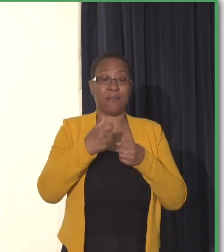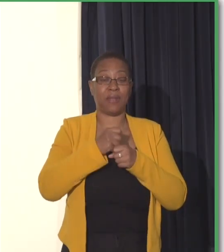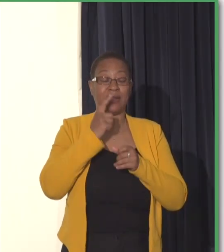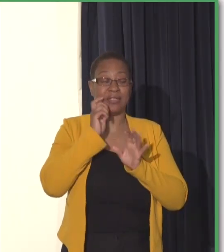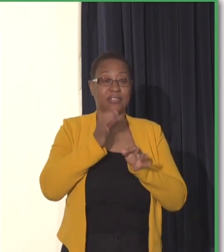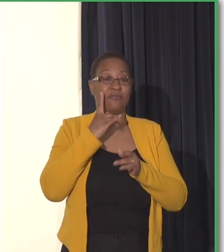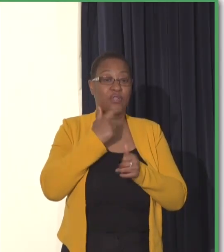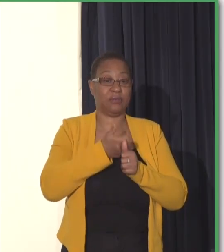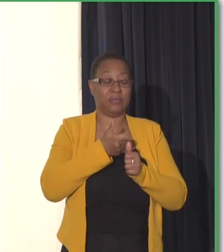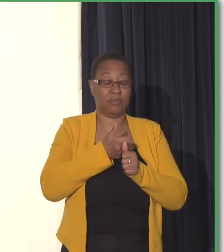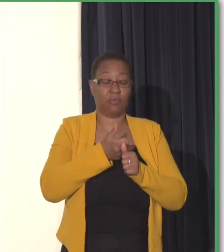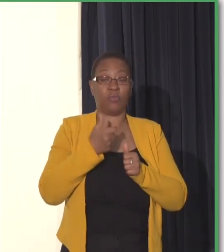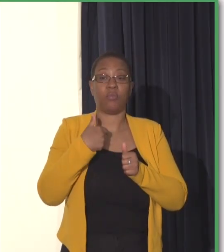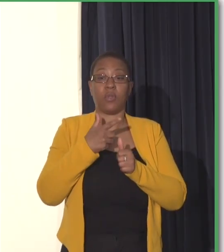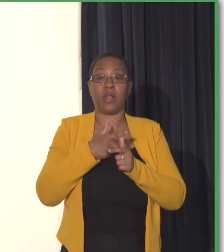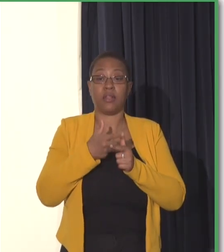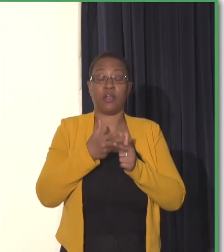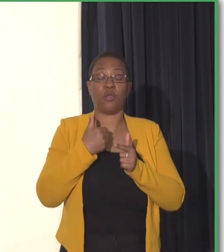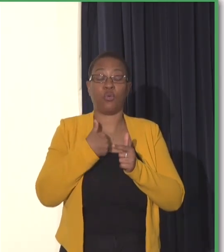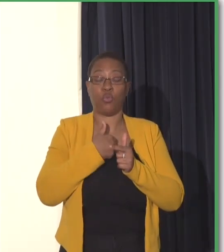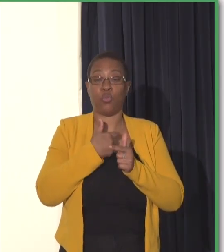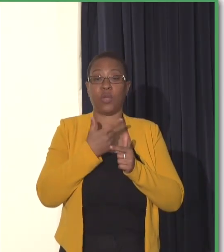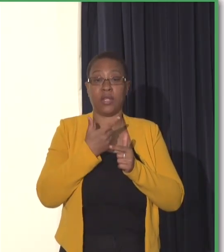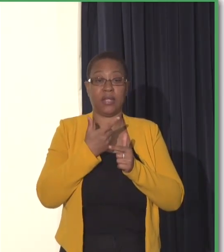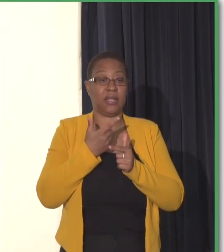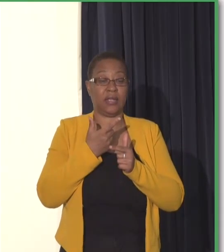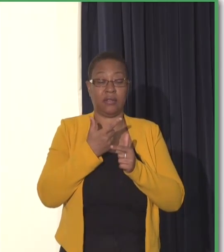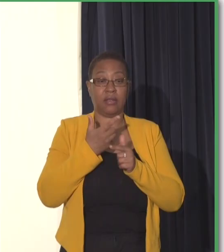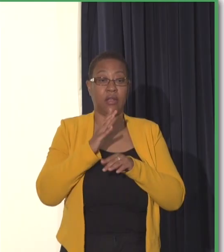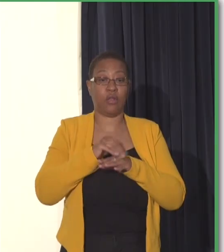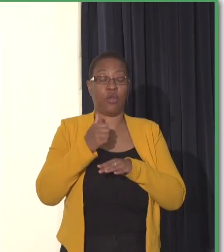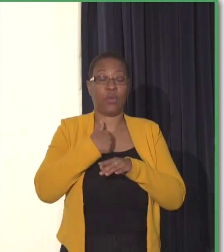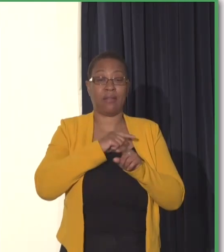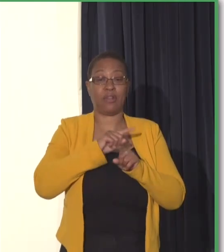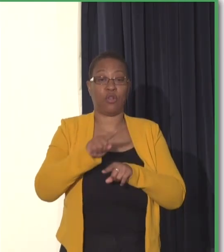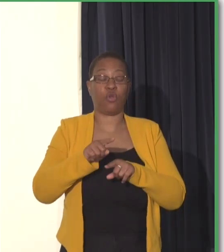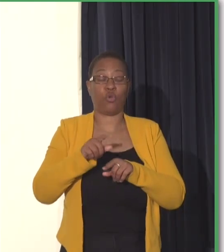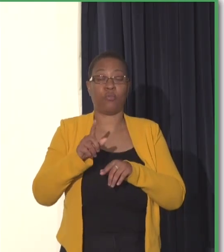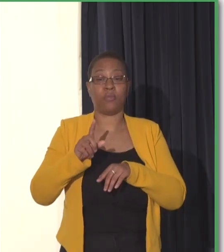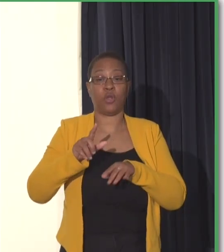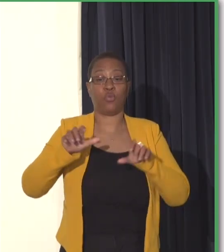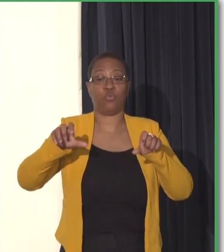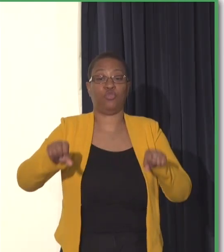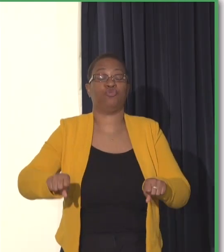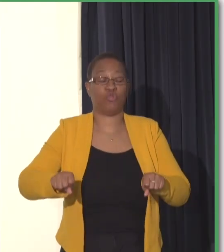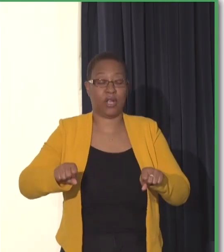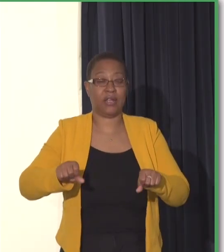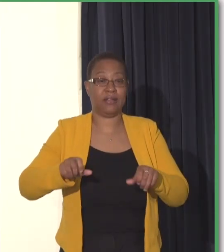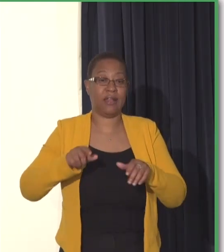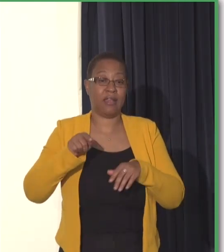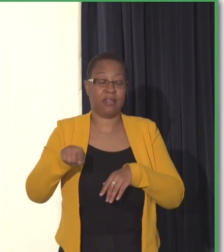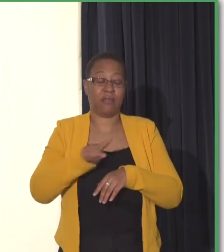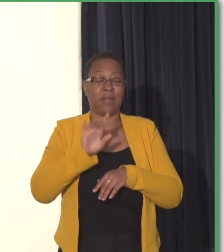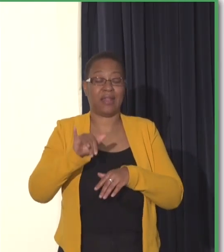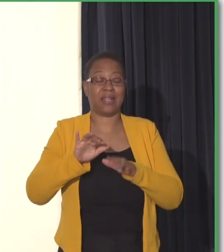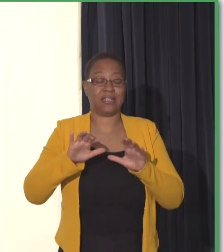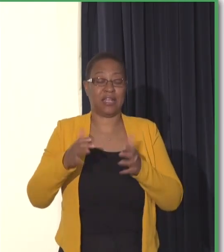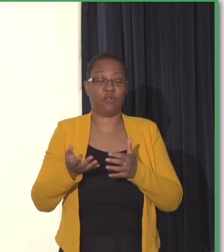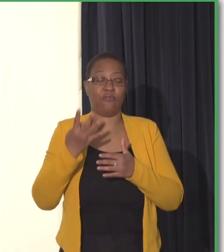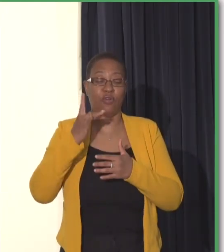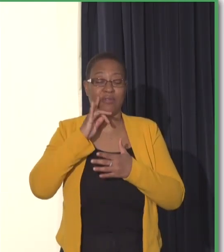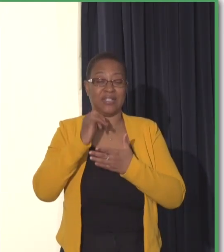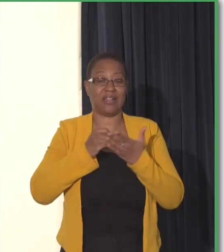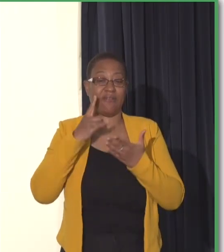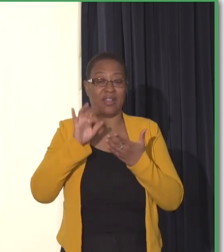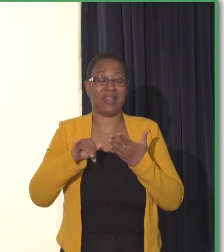for themselves, and we get called and we might have to help restrain them. And that's what Category 4 was designed for. So that's